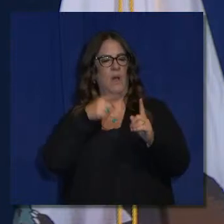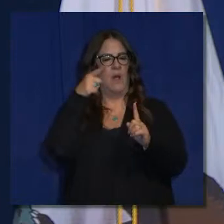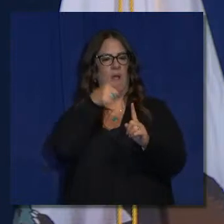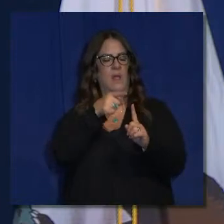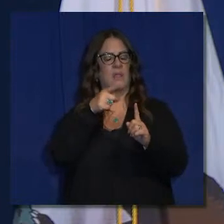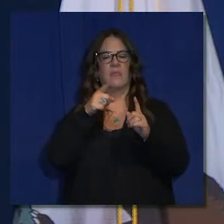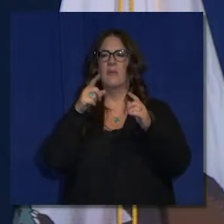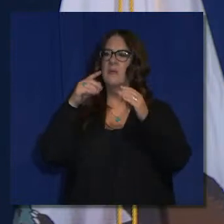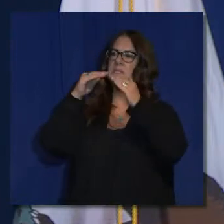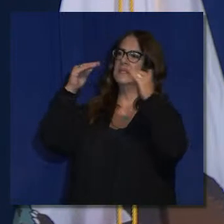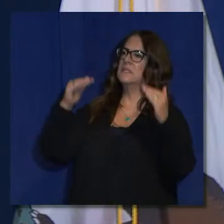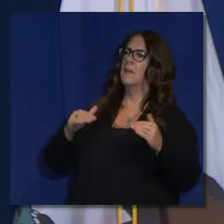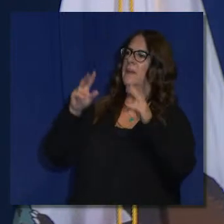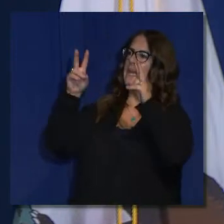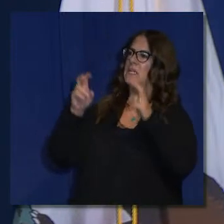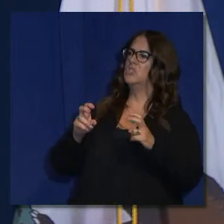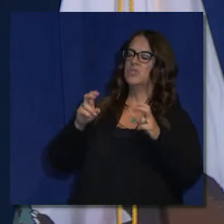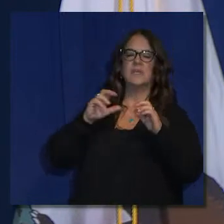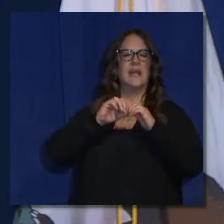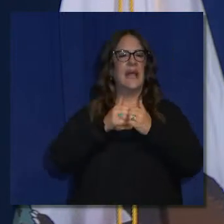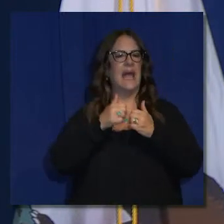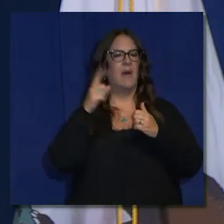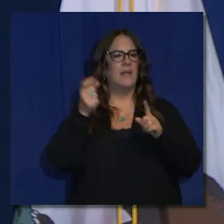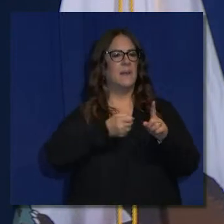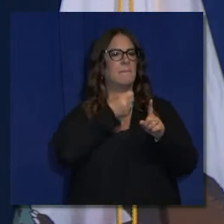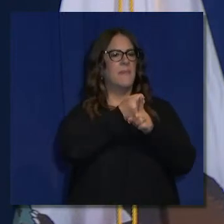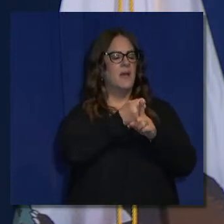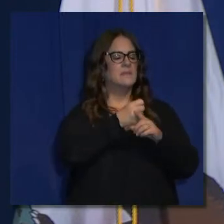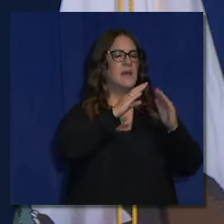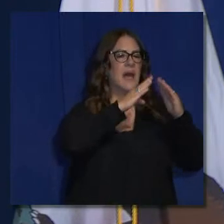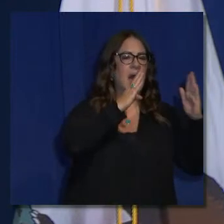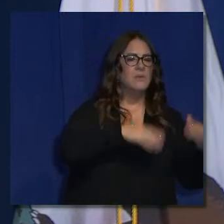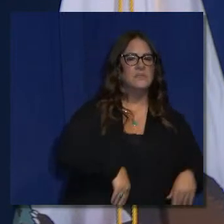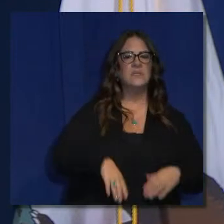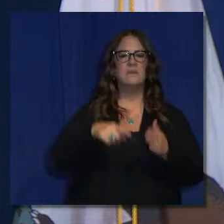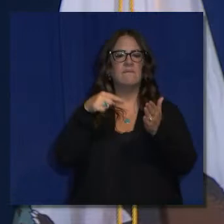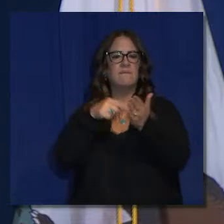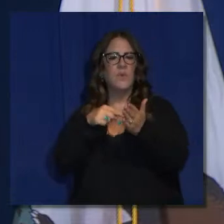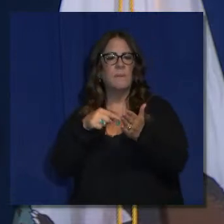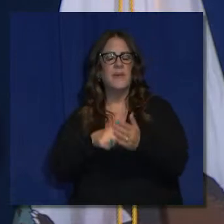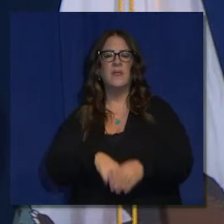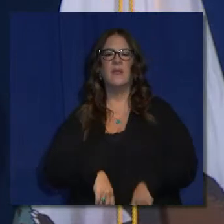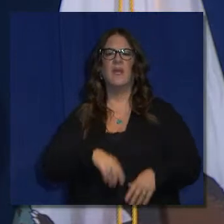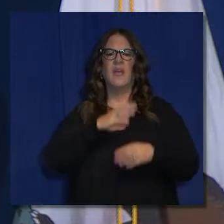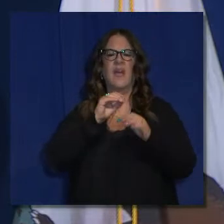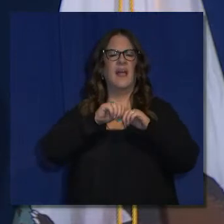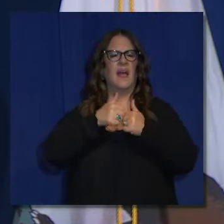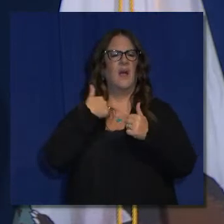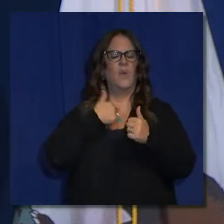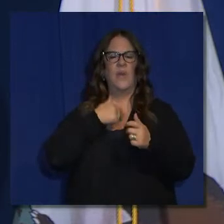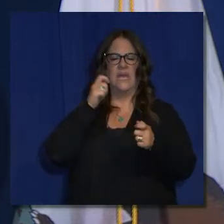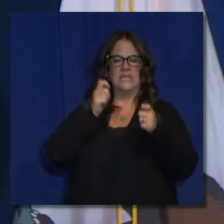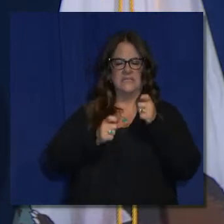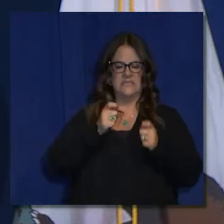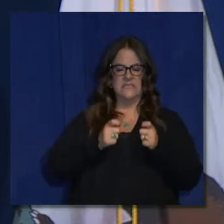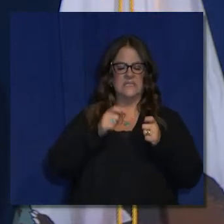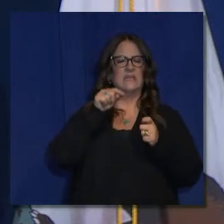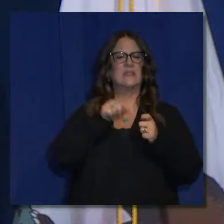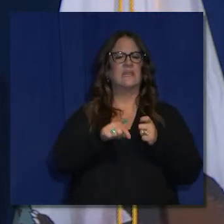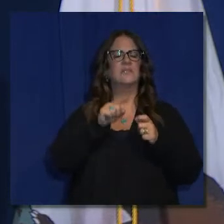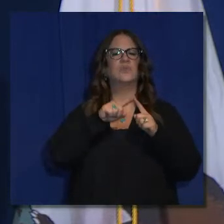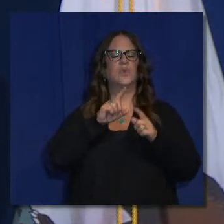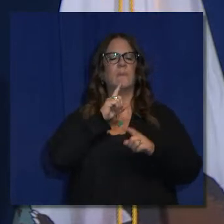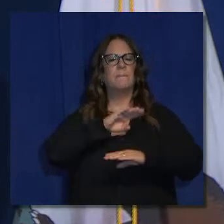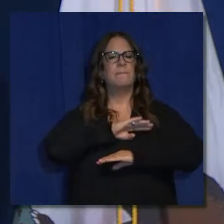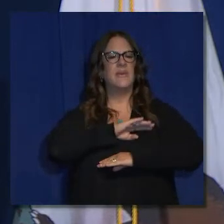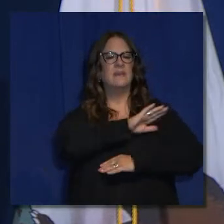issues in this state, like housing and affordability, and the looming potential crises of not